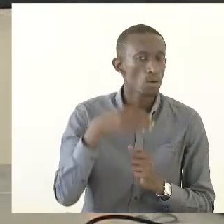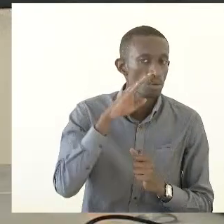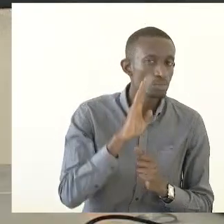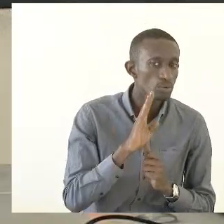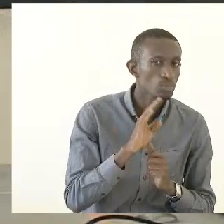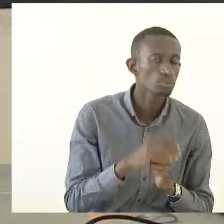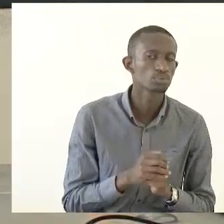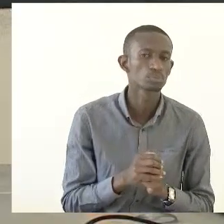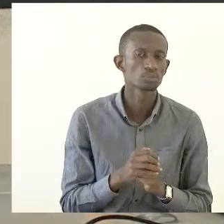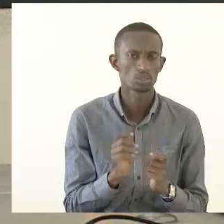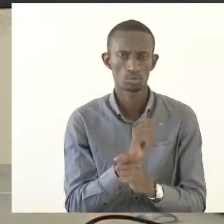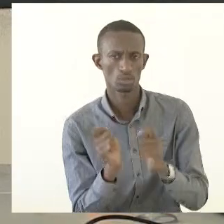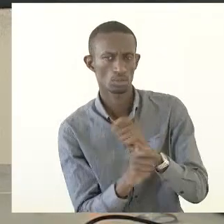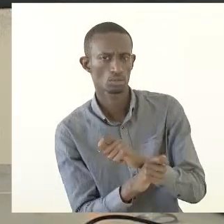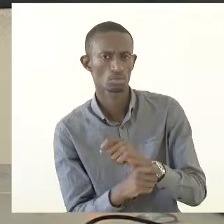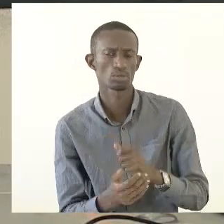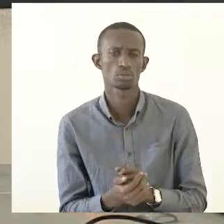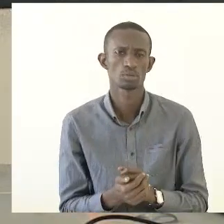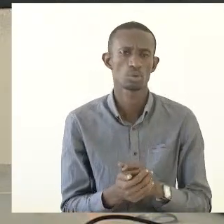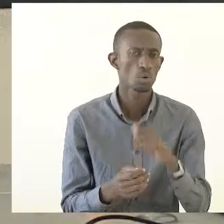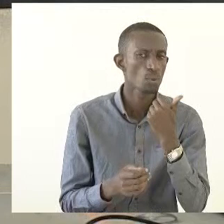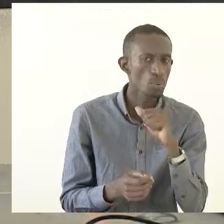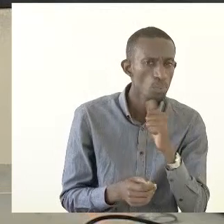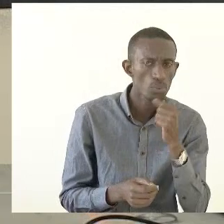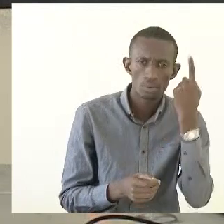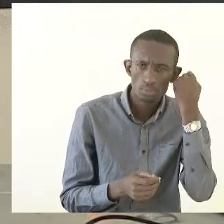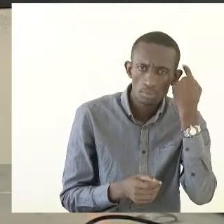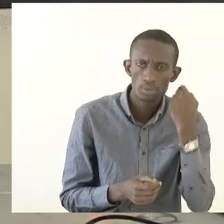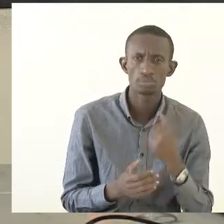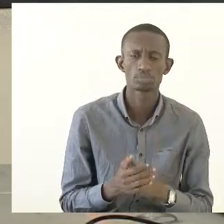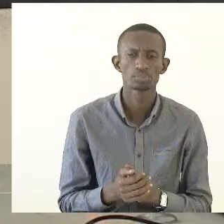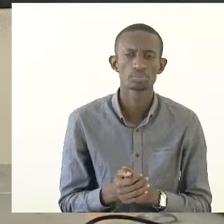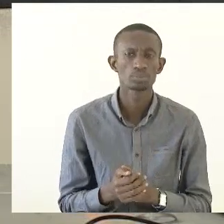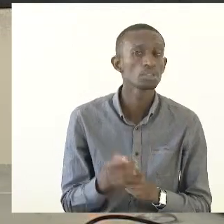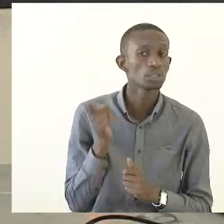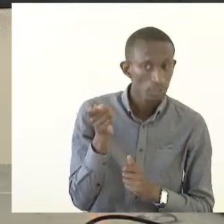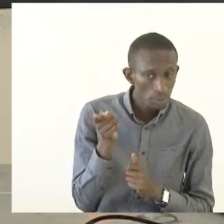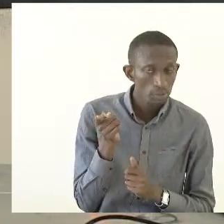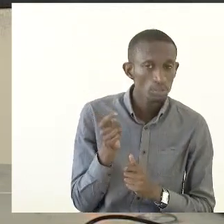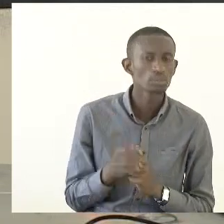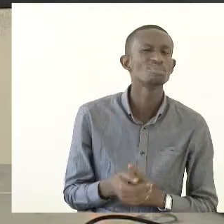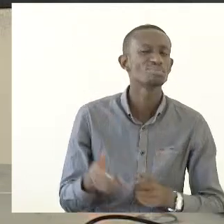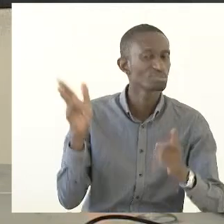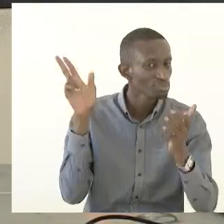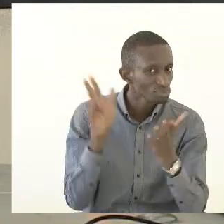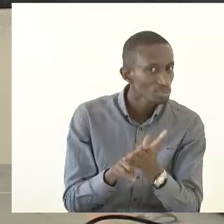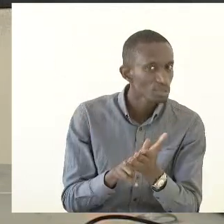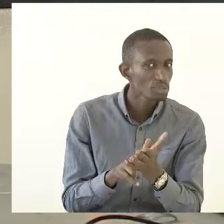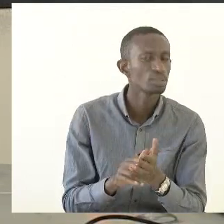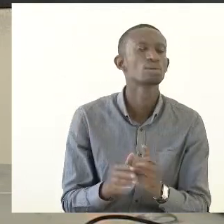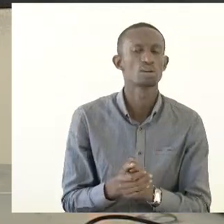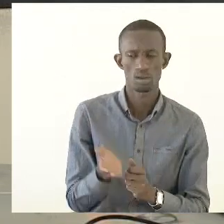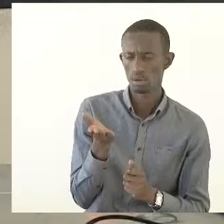will change from brown color to a blue-black. That one confirms that the food contains